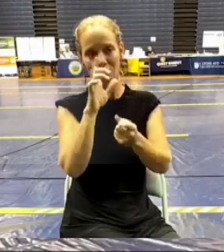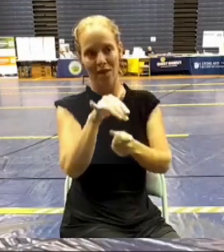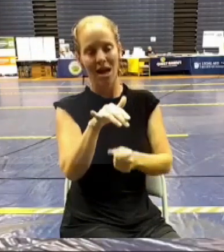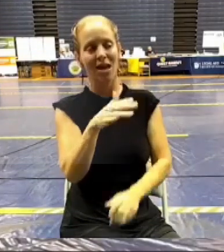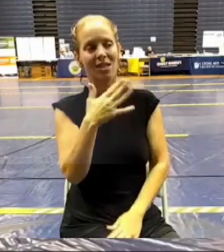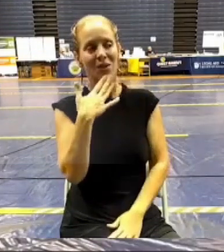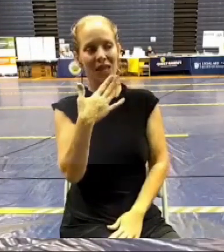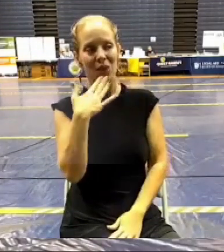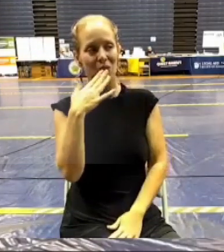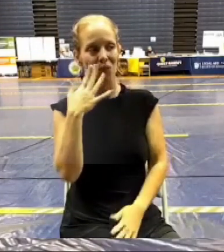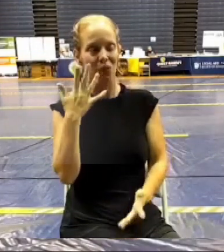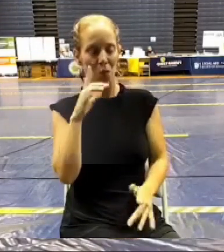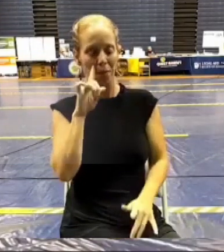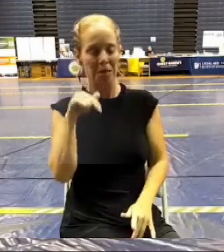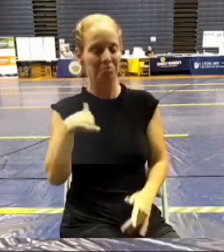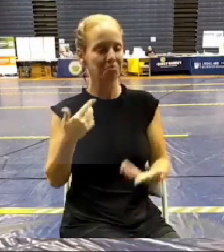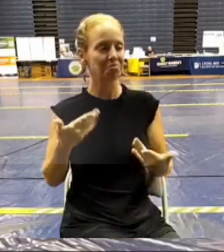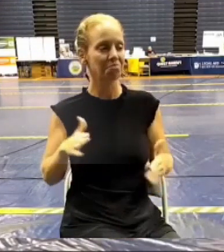Thank you very much.